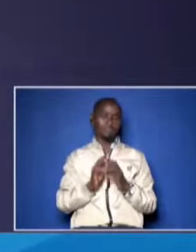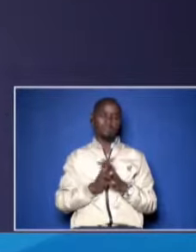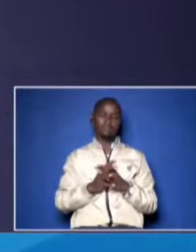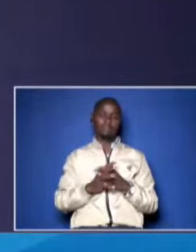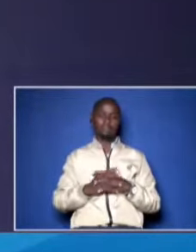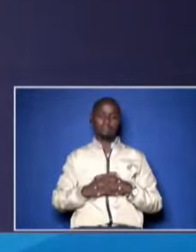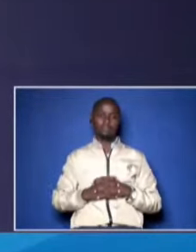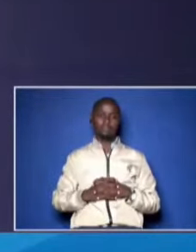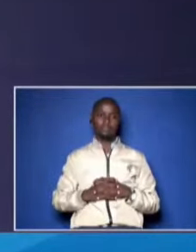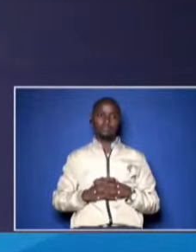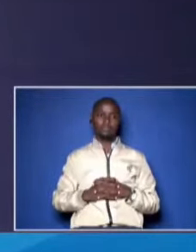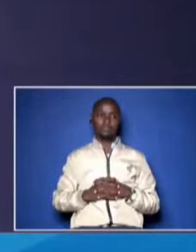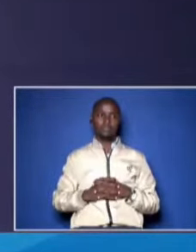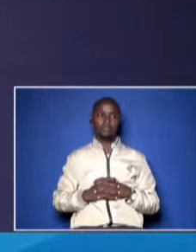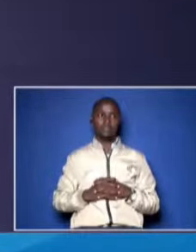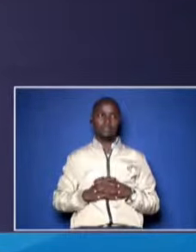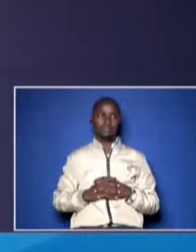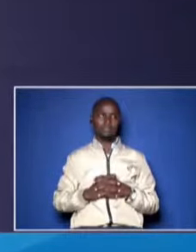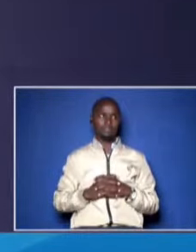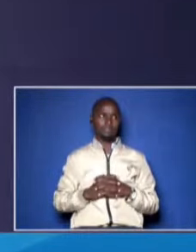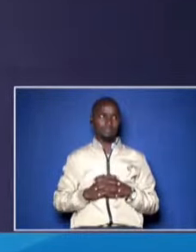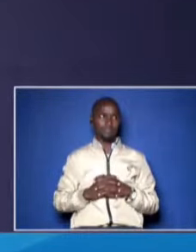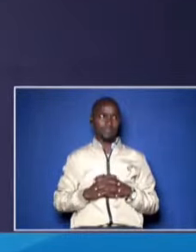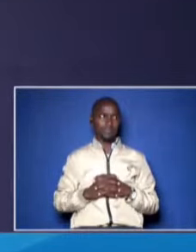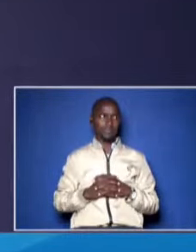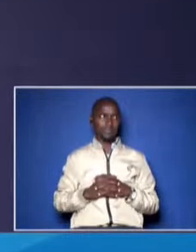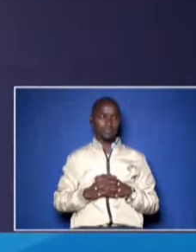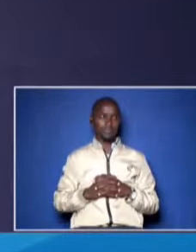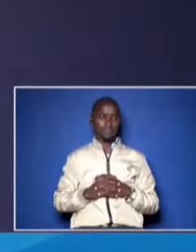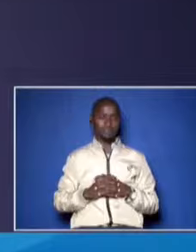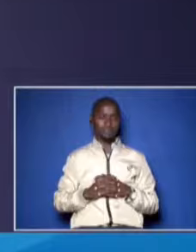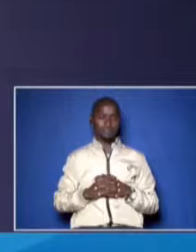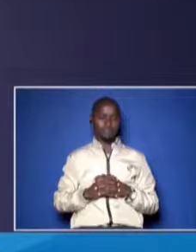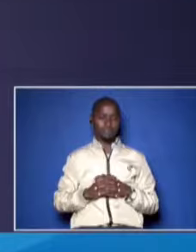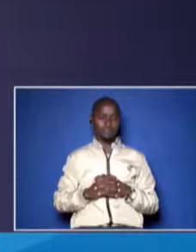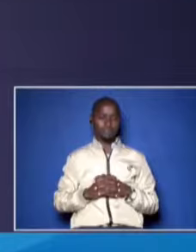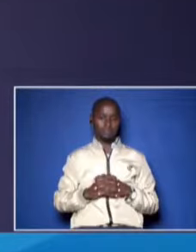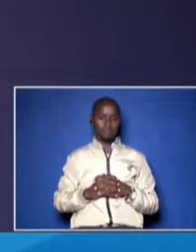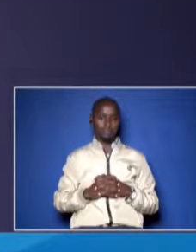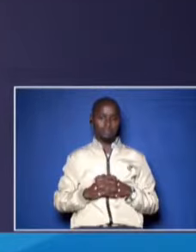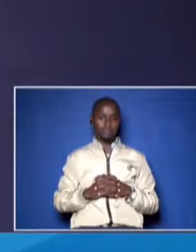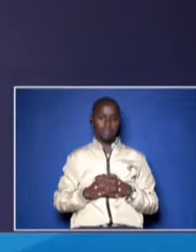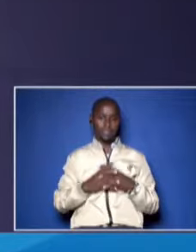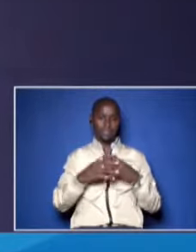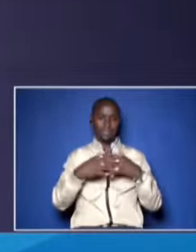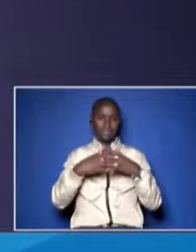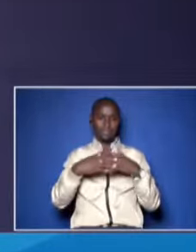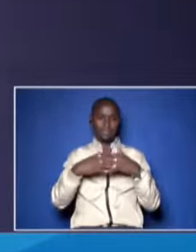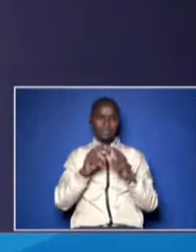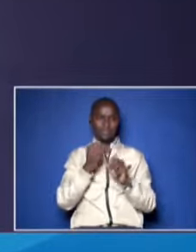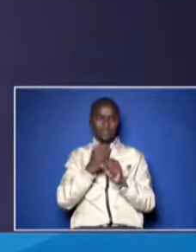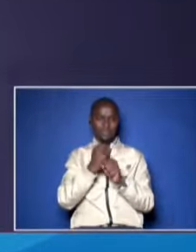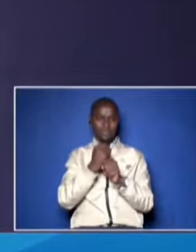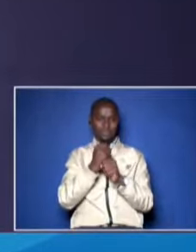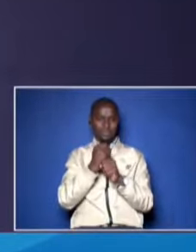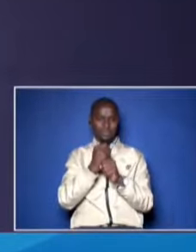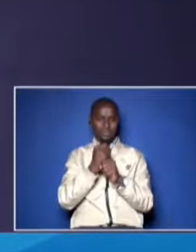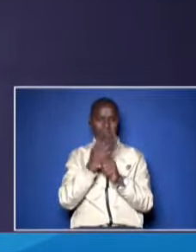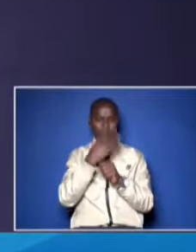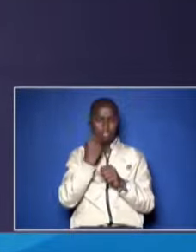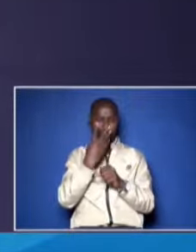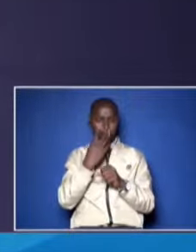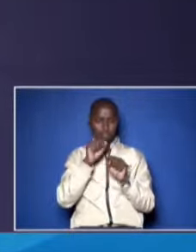know are the instruments working beautiful we can have service now